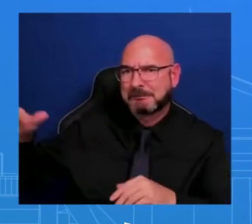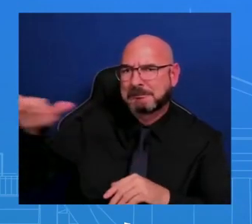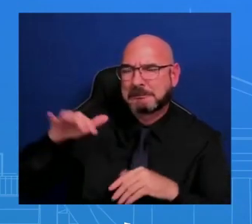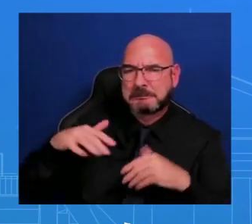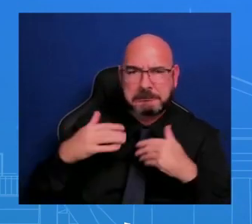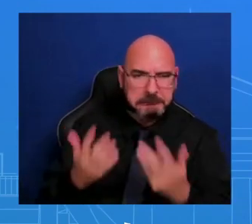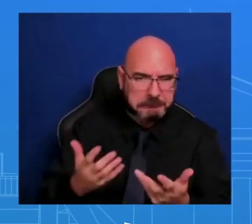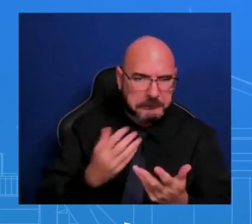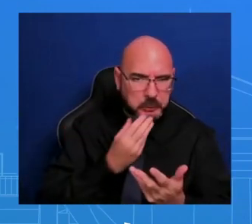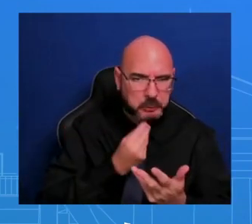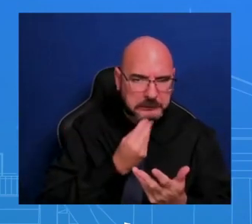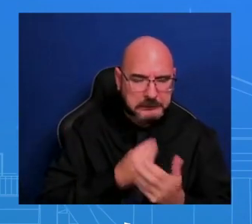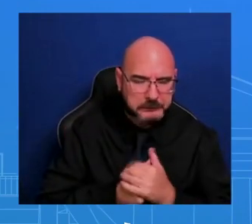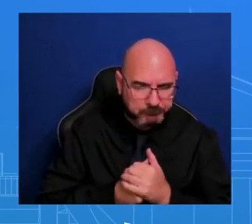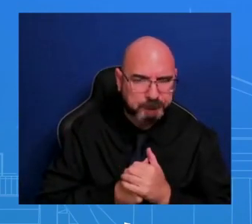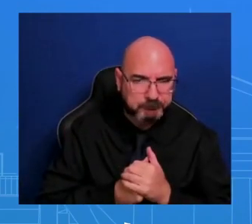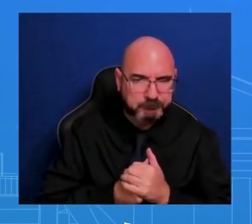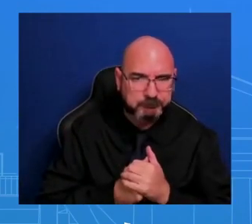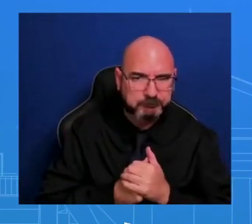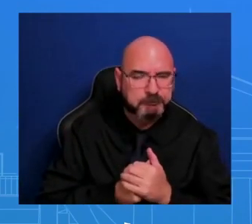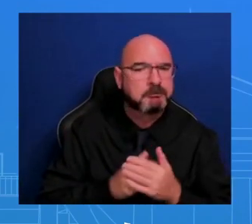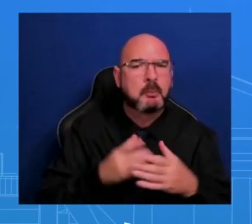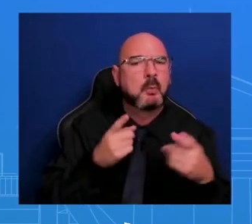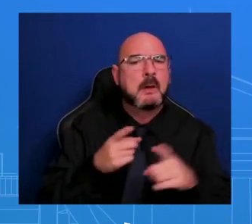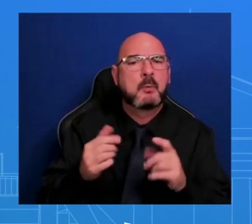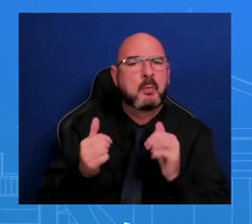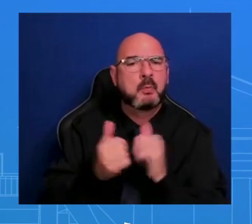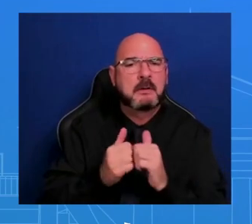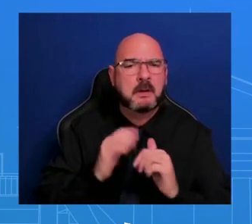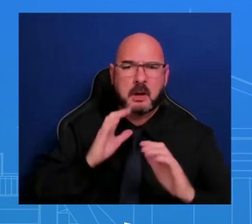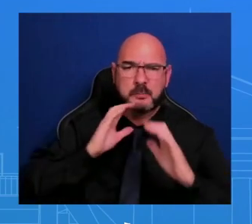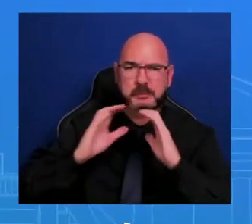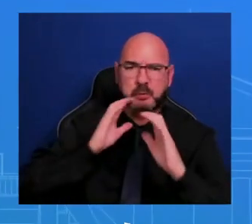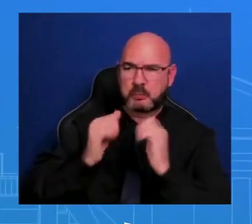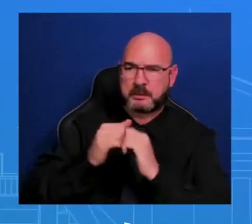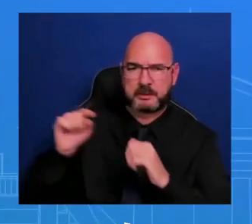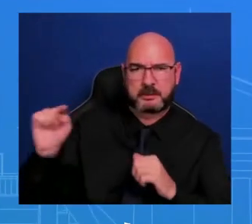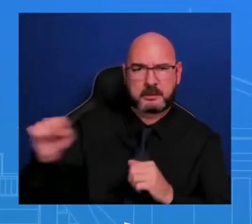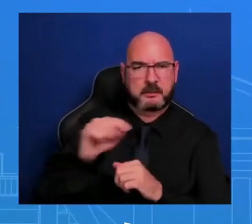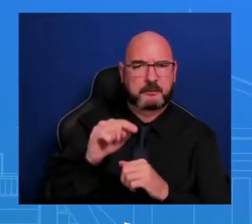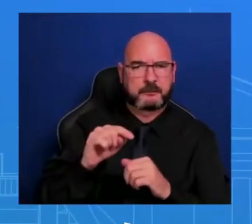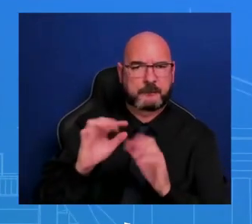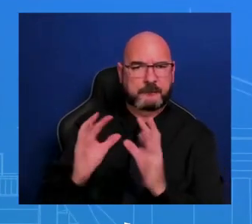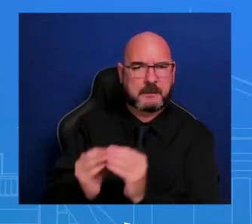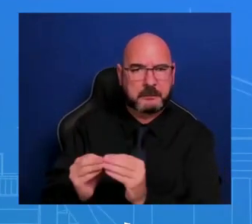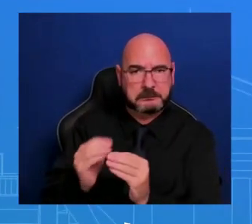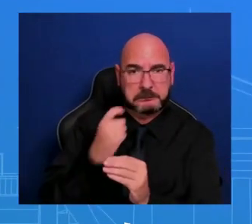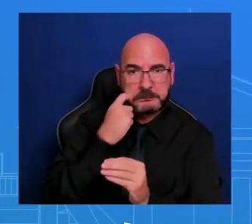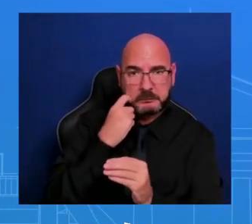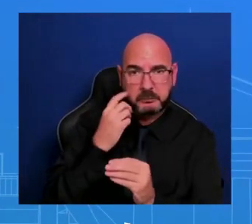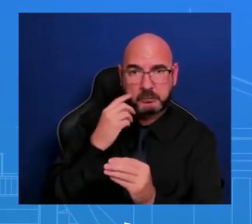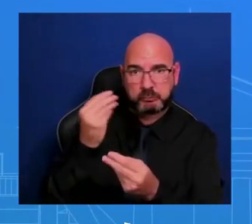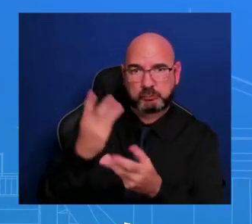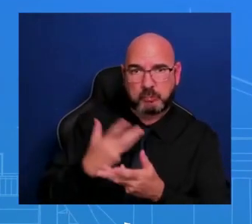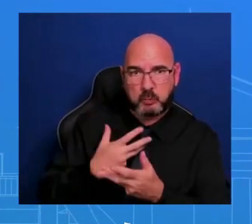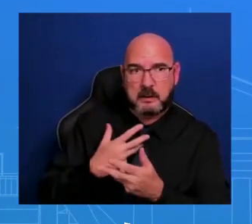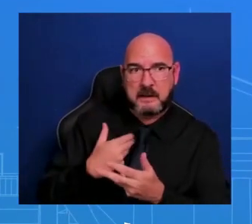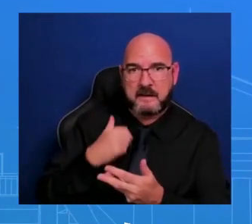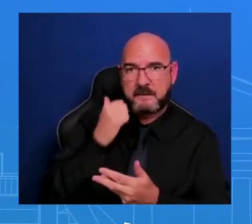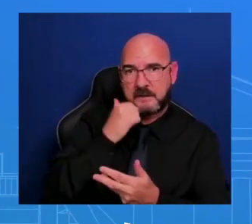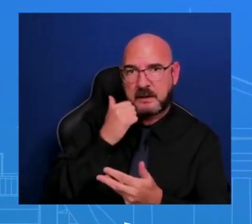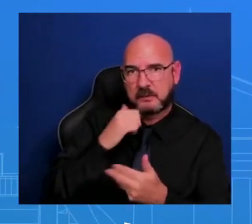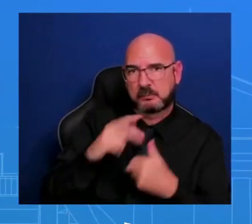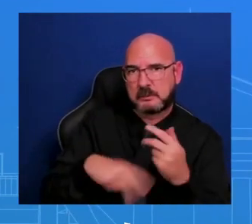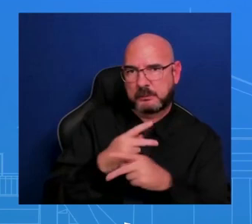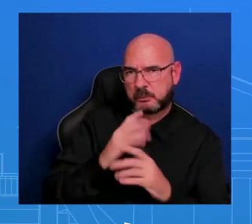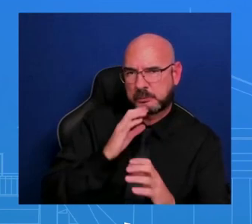those families right now? We're told that there has been daily communication. I don't have anything to read out to you on any further